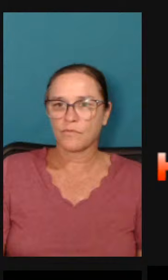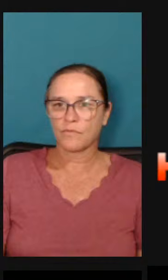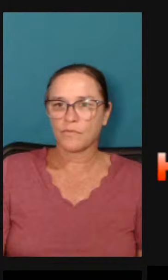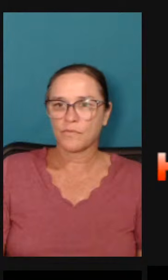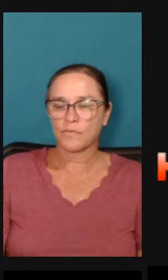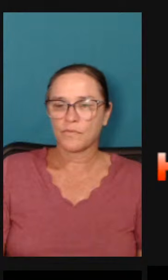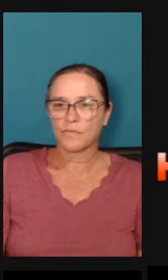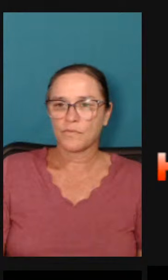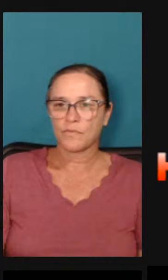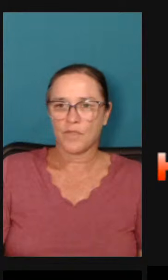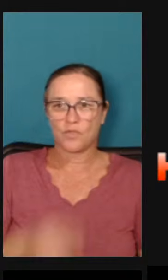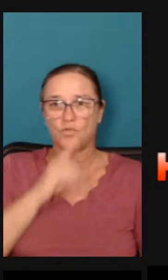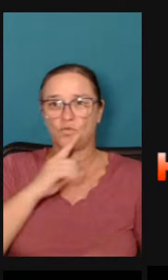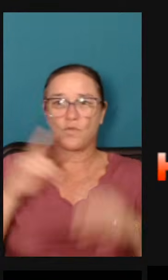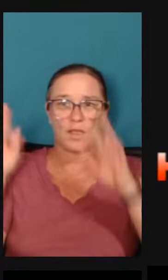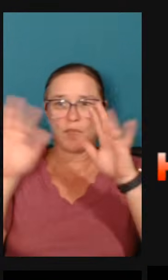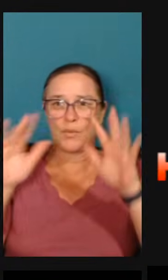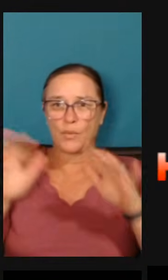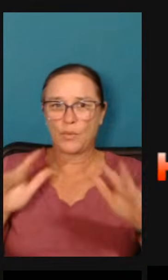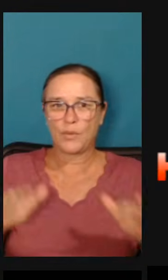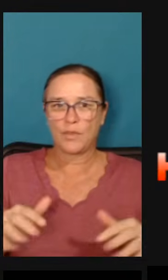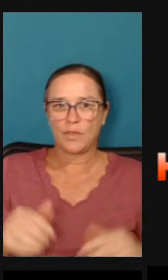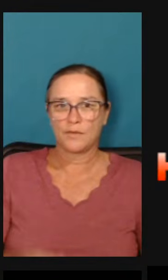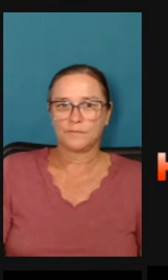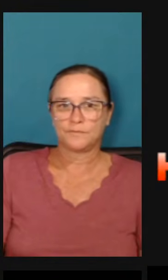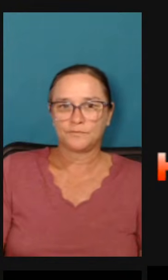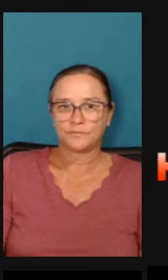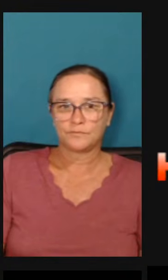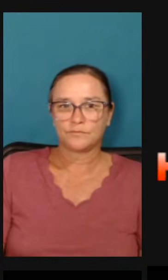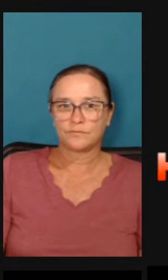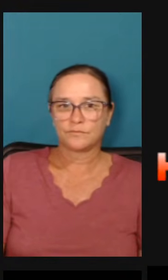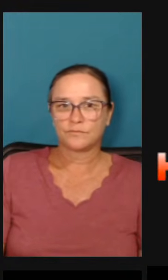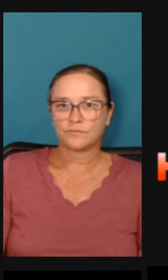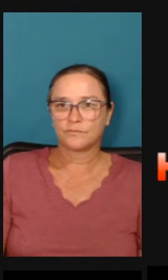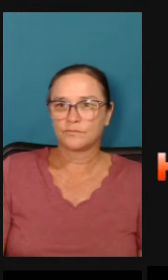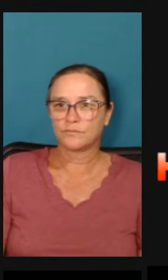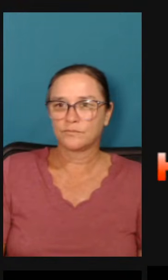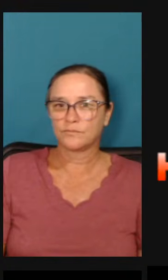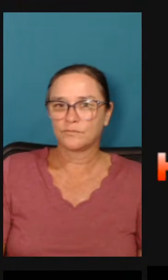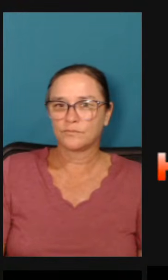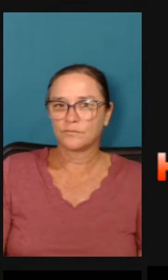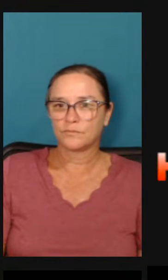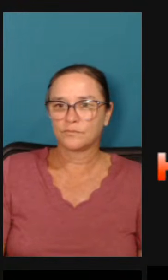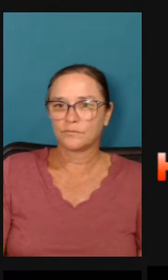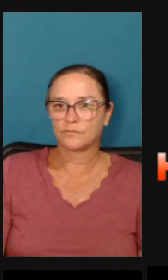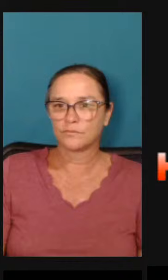Tephra. Everything working? All right.